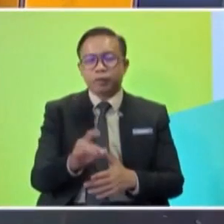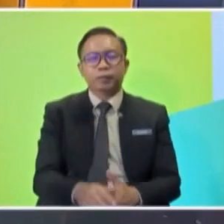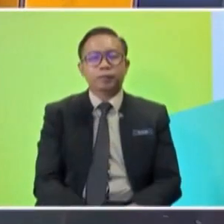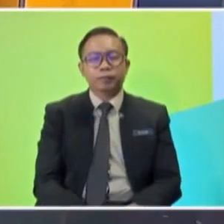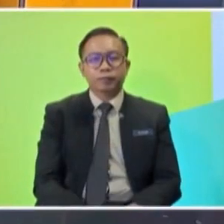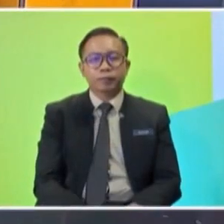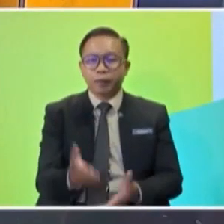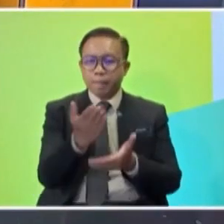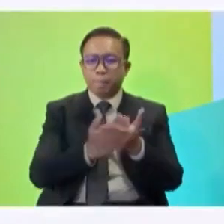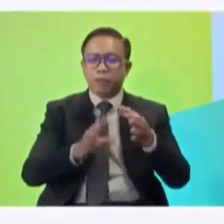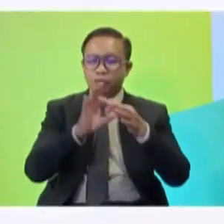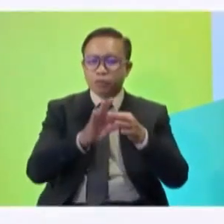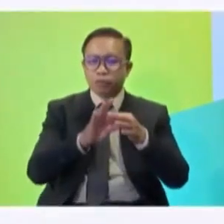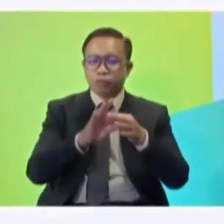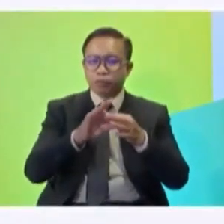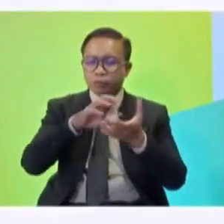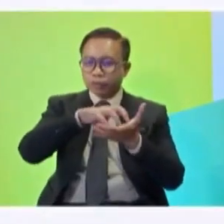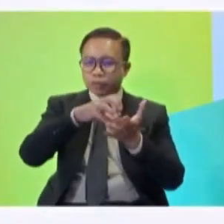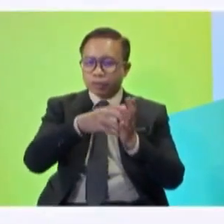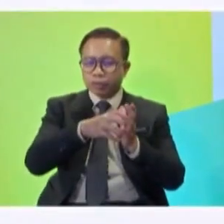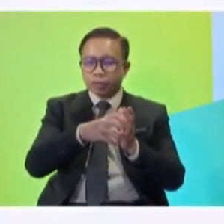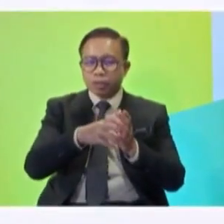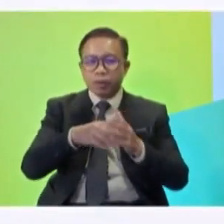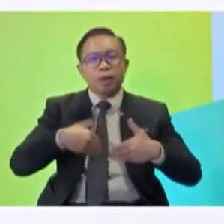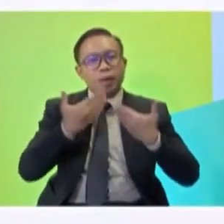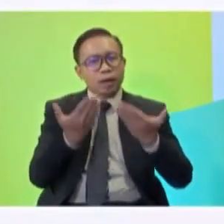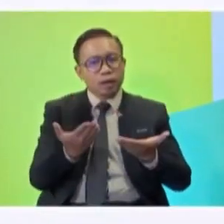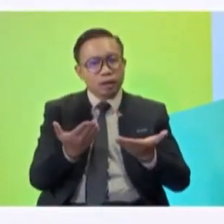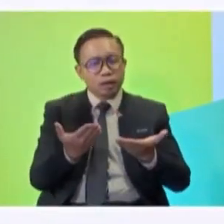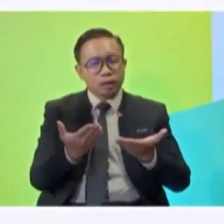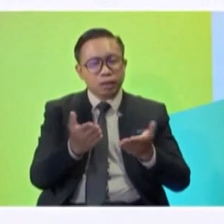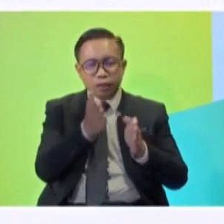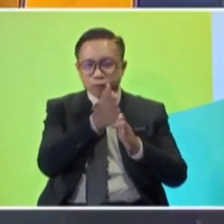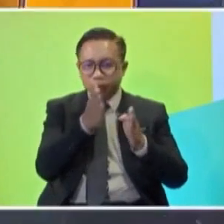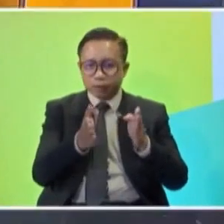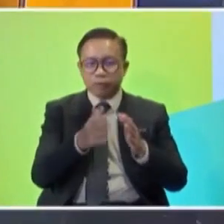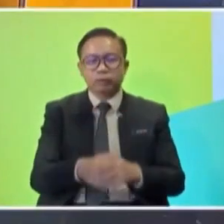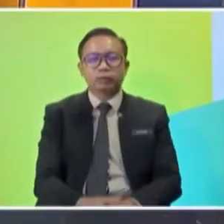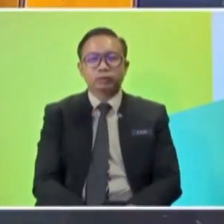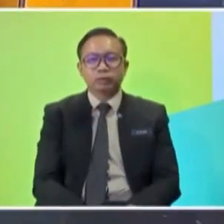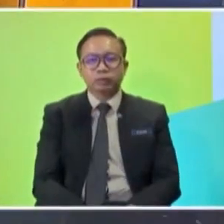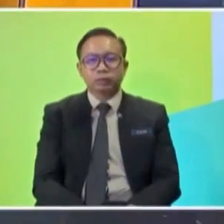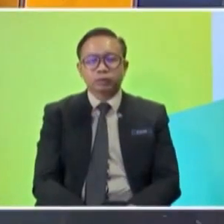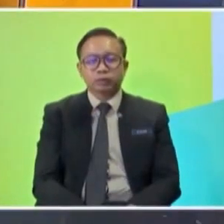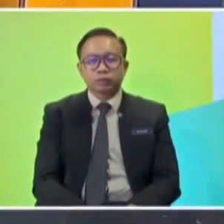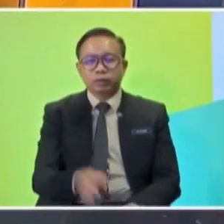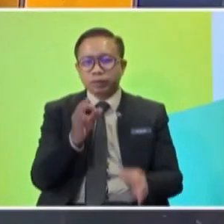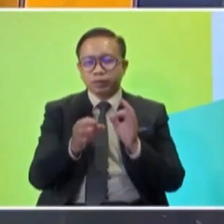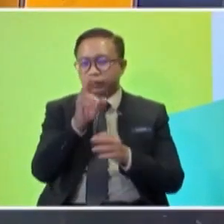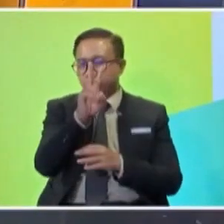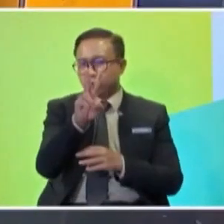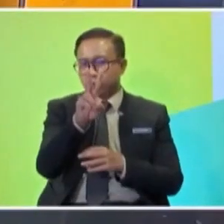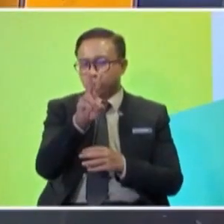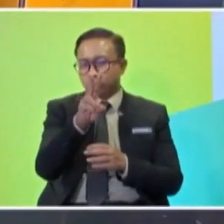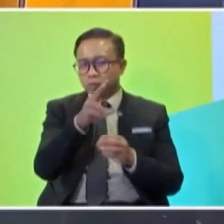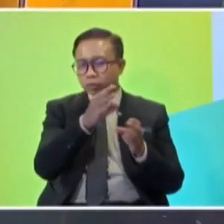Okay, understood. Okay. Understood. And what about the neighbor? The neighbor will get half of it. And what if I have two neighbors? If you have two